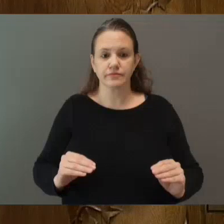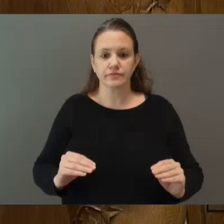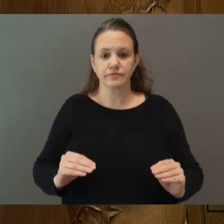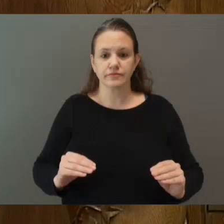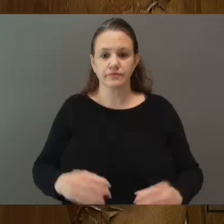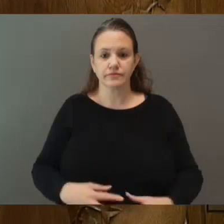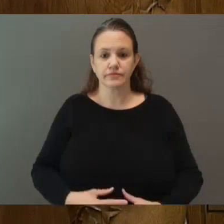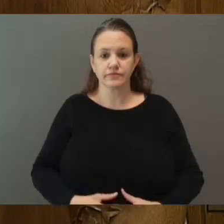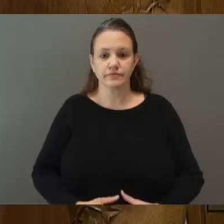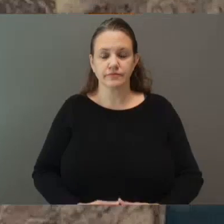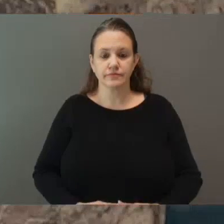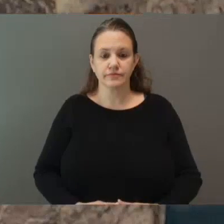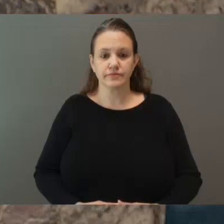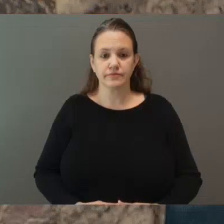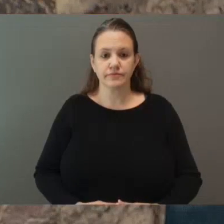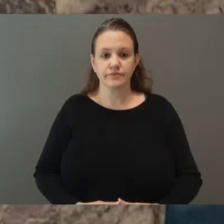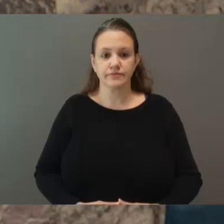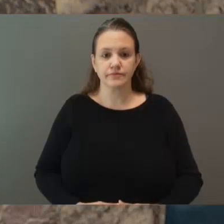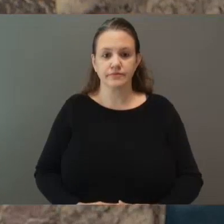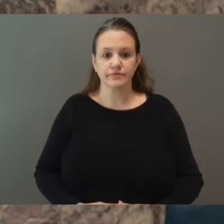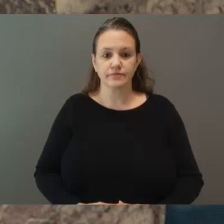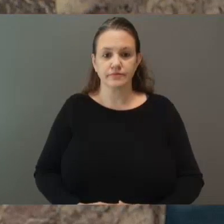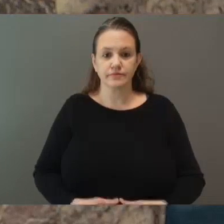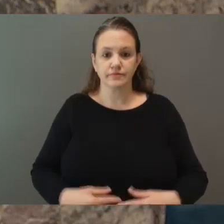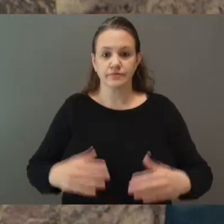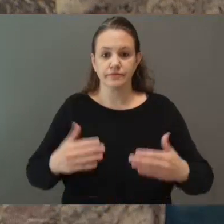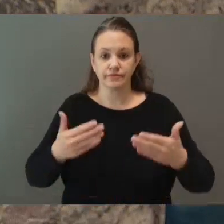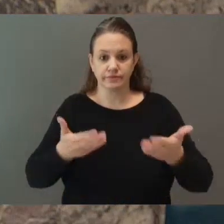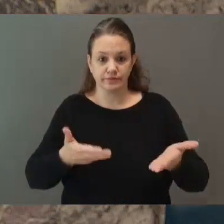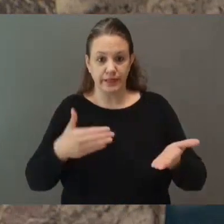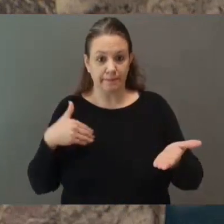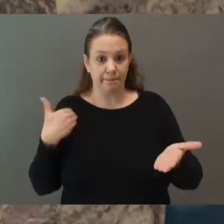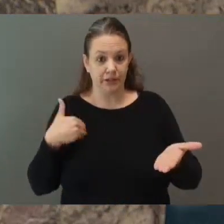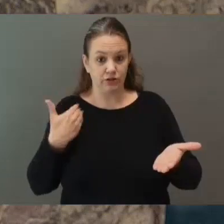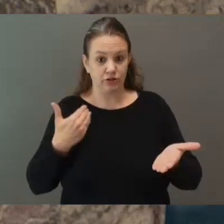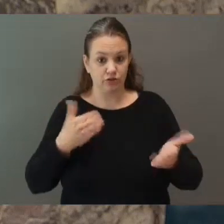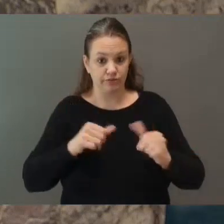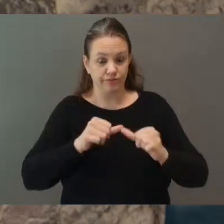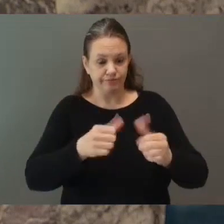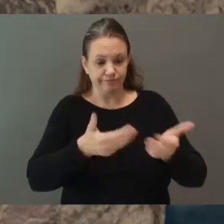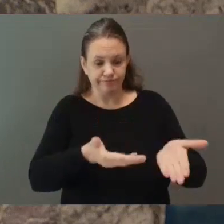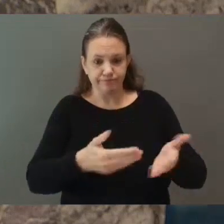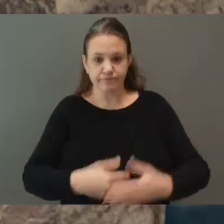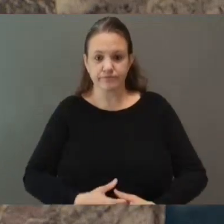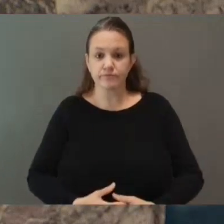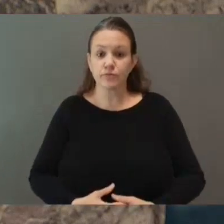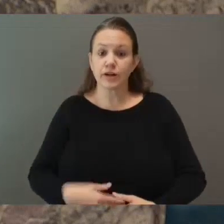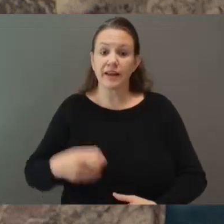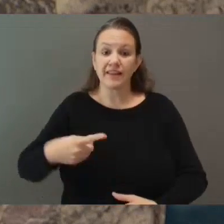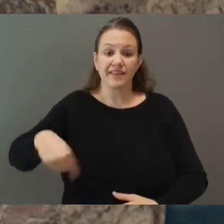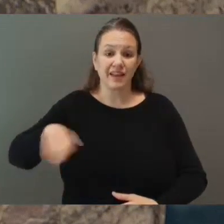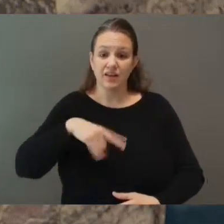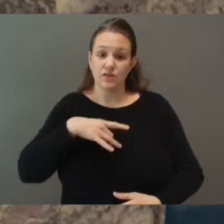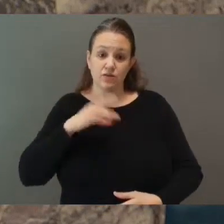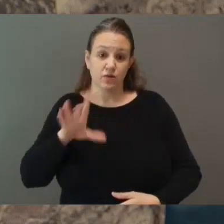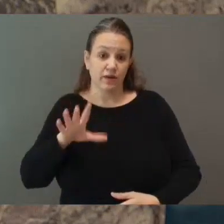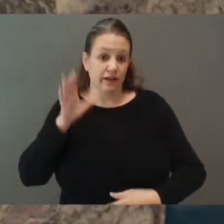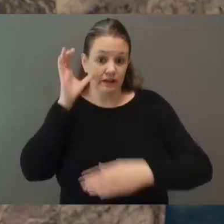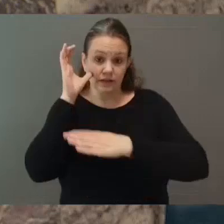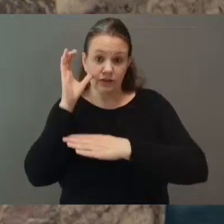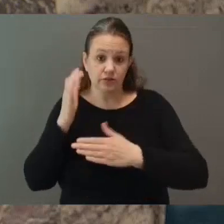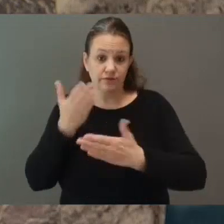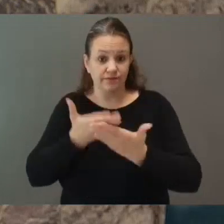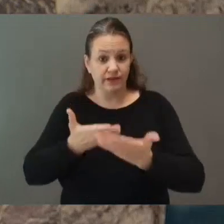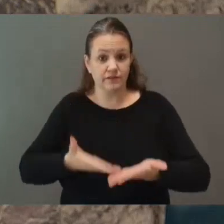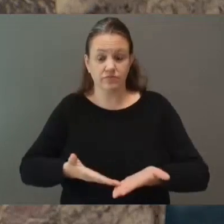Minister will continue. Well, thank you, Honourable Speaker. I mean, they don't like to hear about these facts, but you know, he gave tax breaks to the biggest corporations in the province,